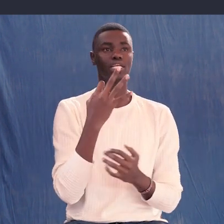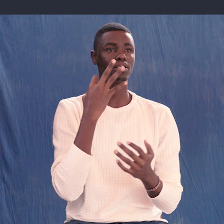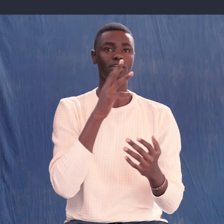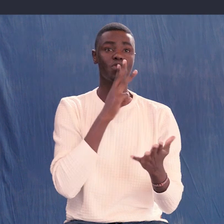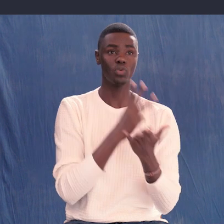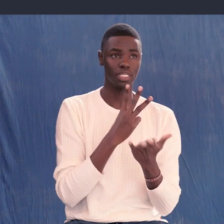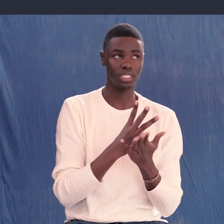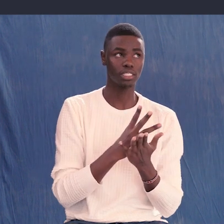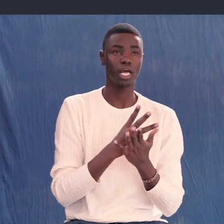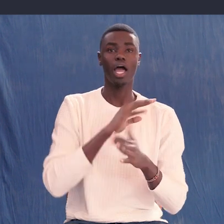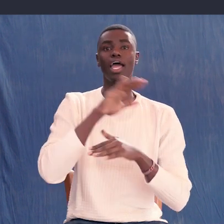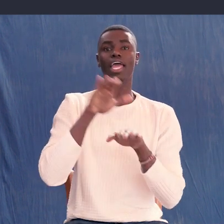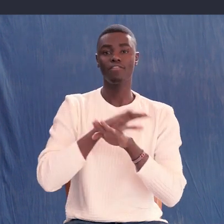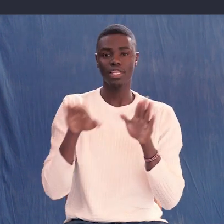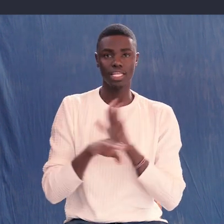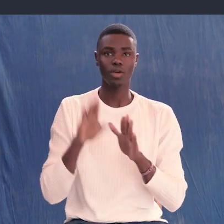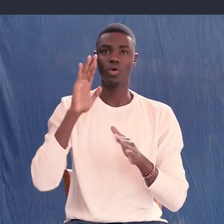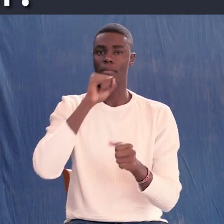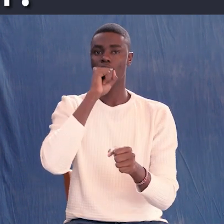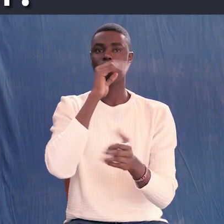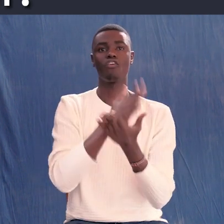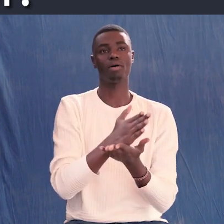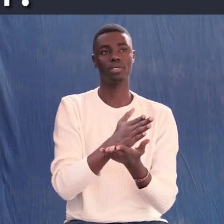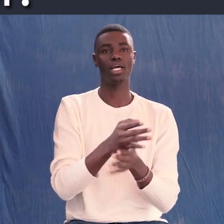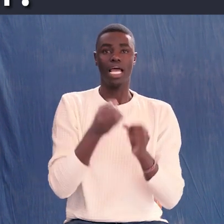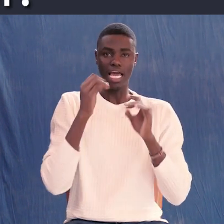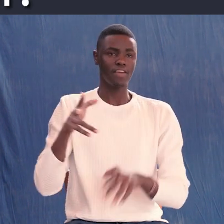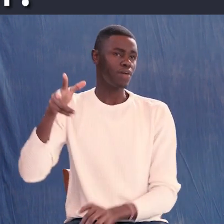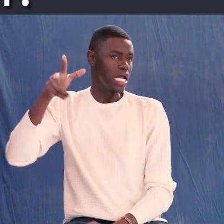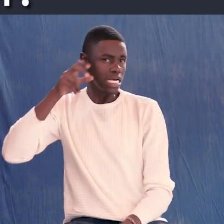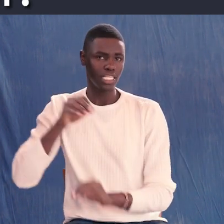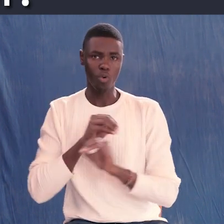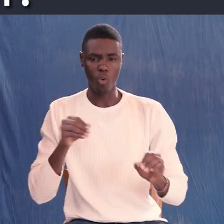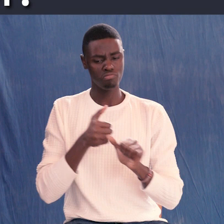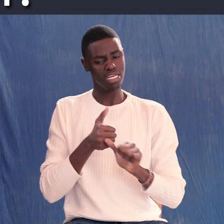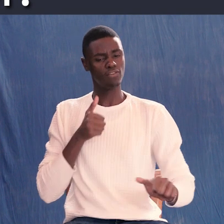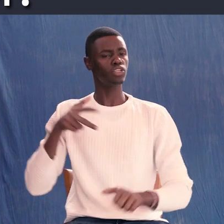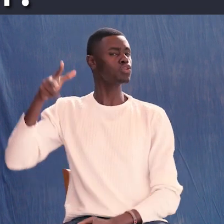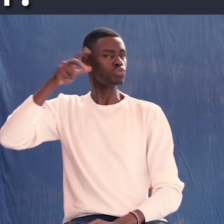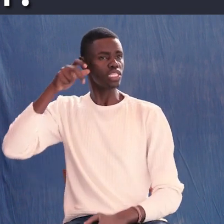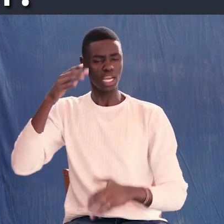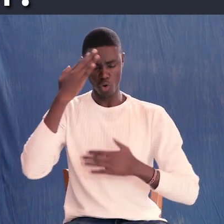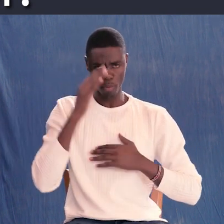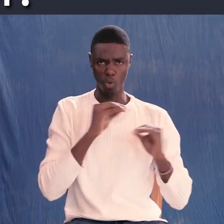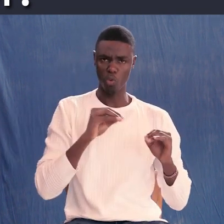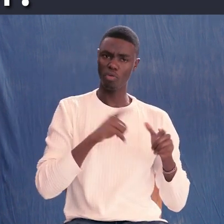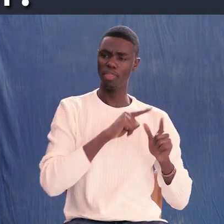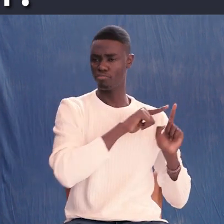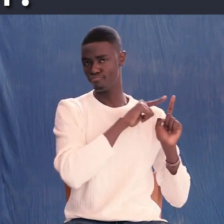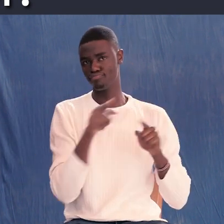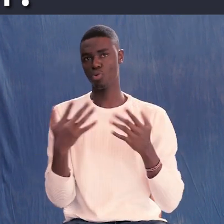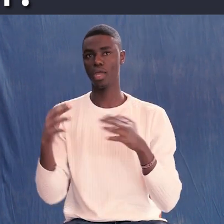fact may be confirmed. If he doesn't listen, if he refuses to listen to them, tell it to the church.